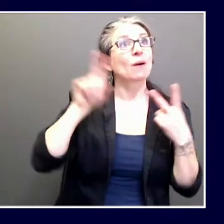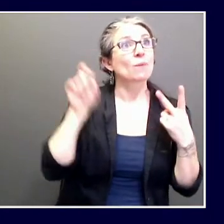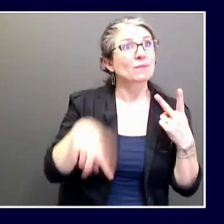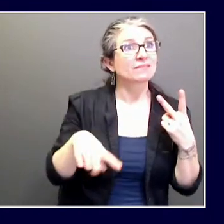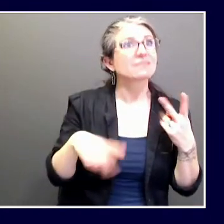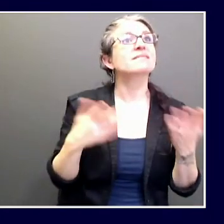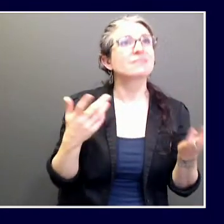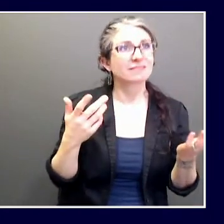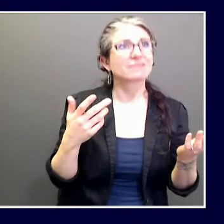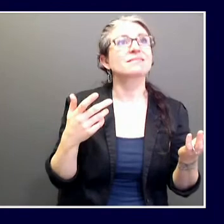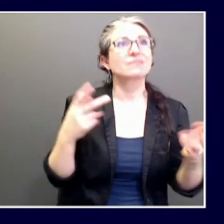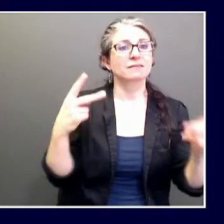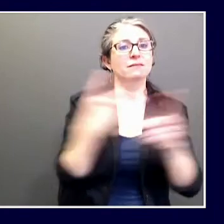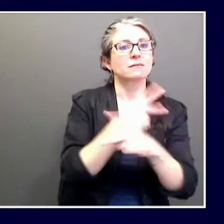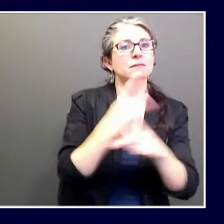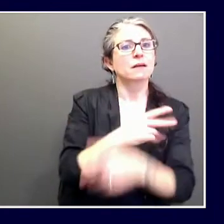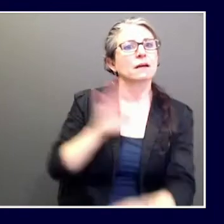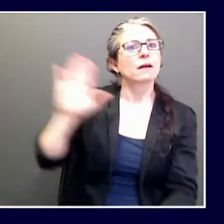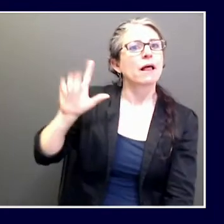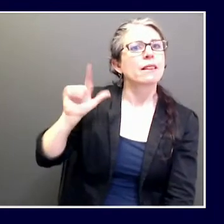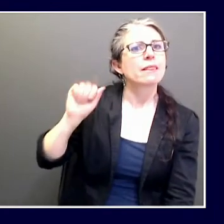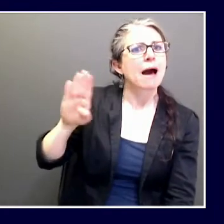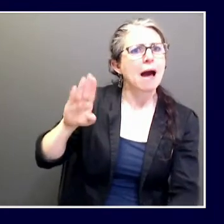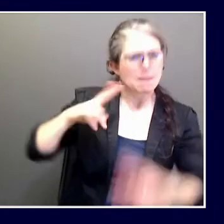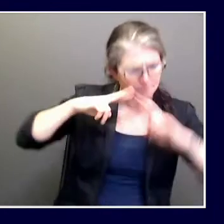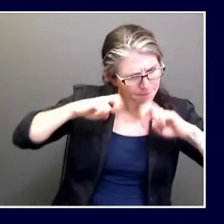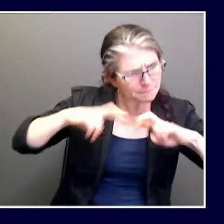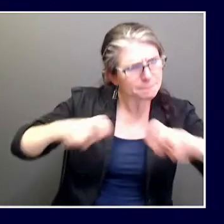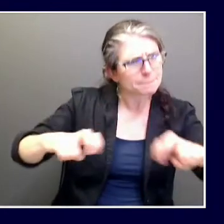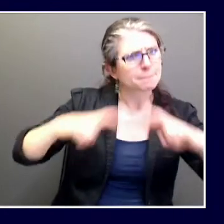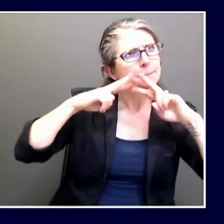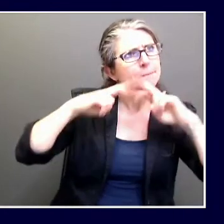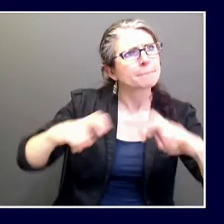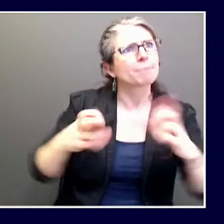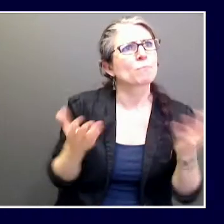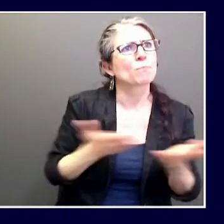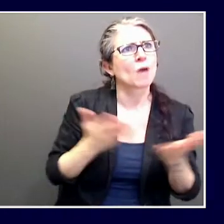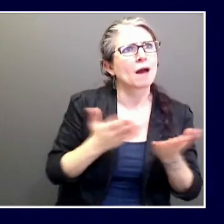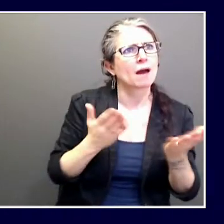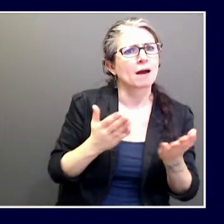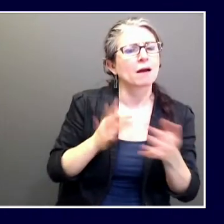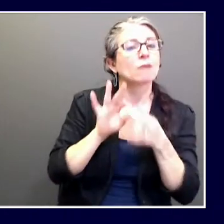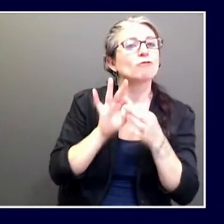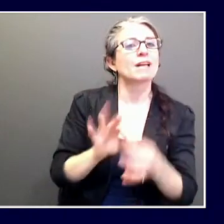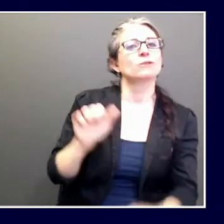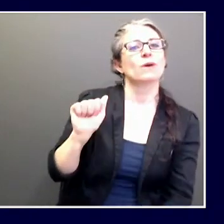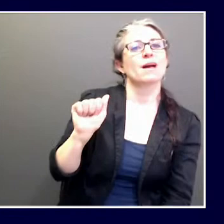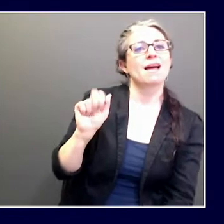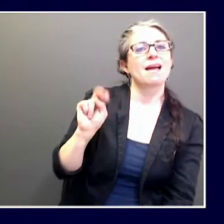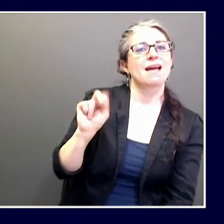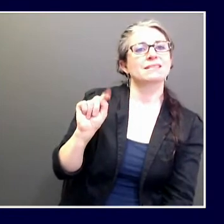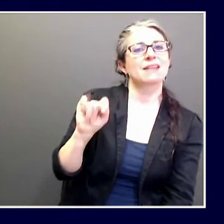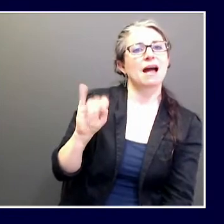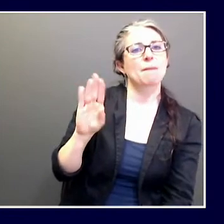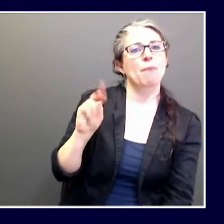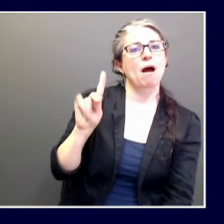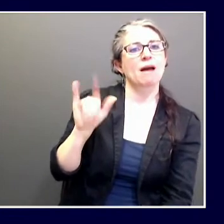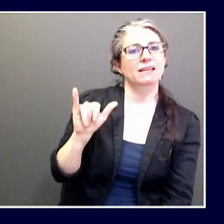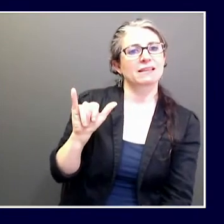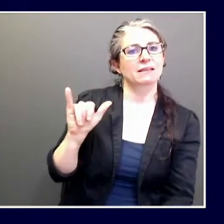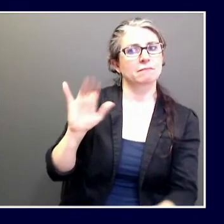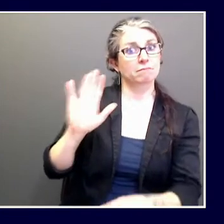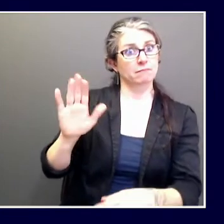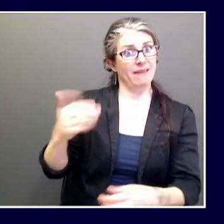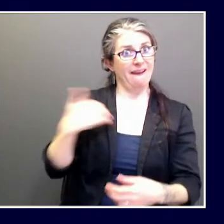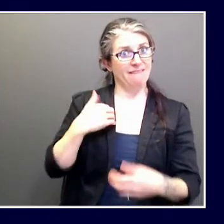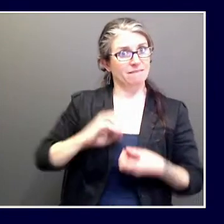the antibody levels that are generated after a vaccine, or how well current antibodies work against